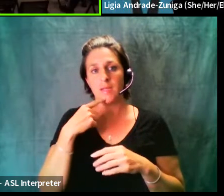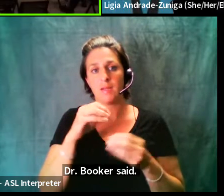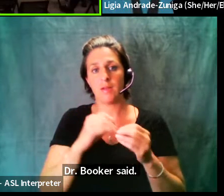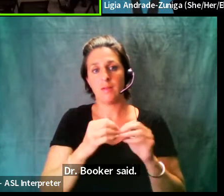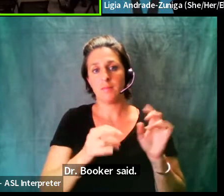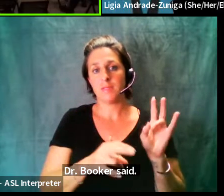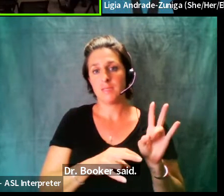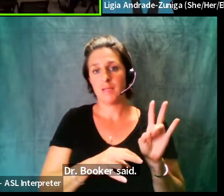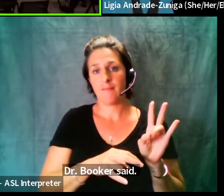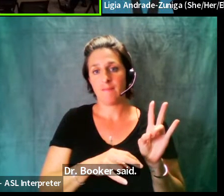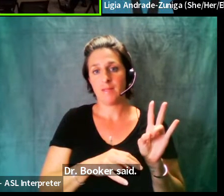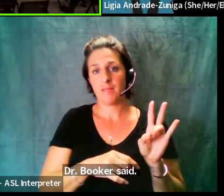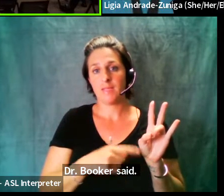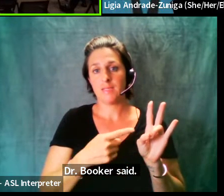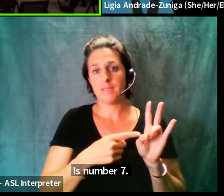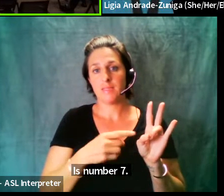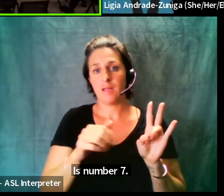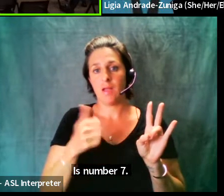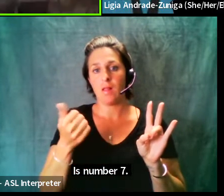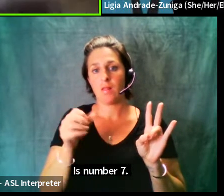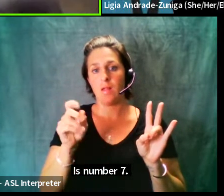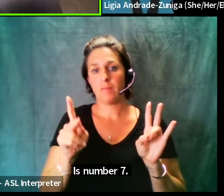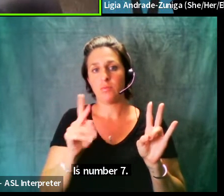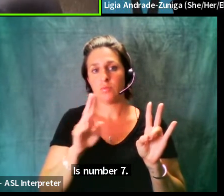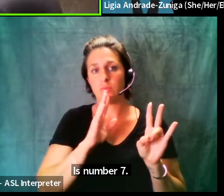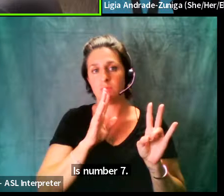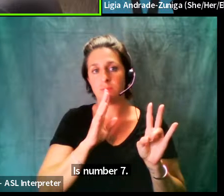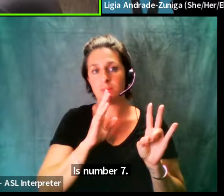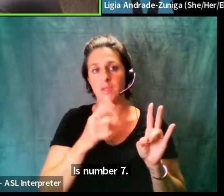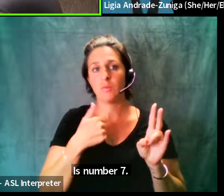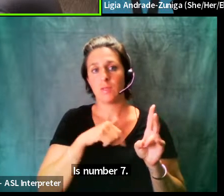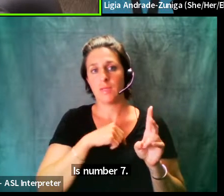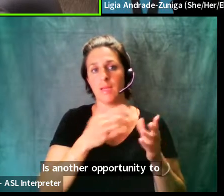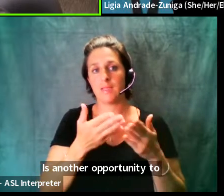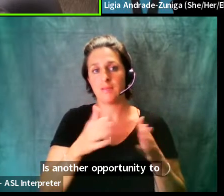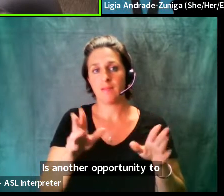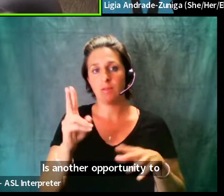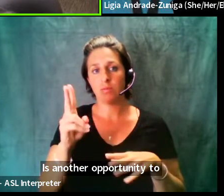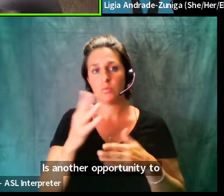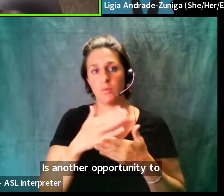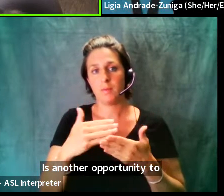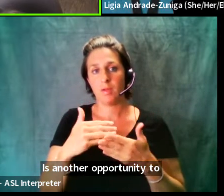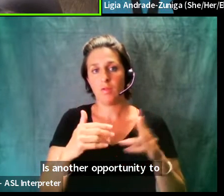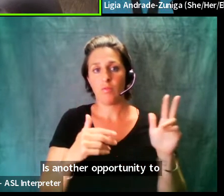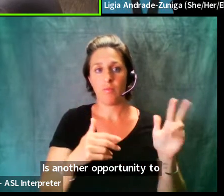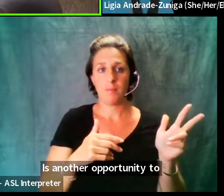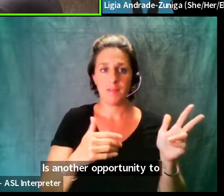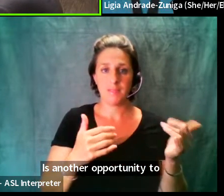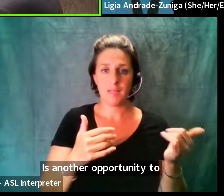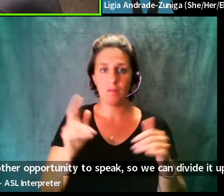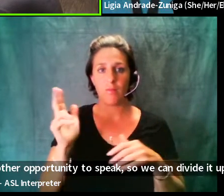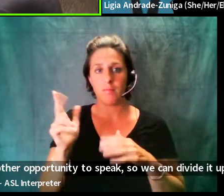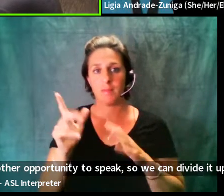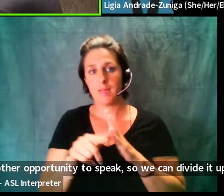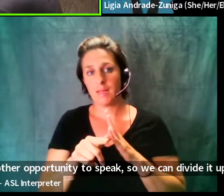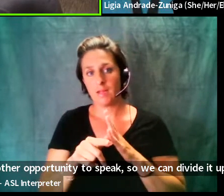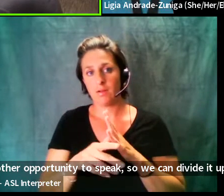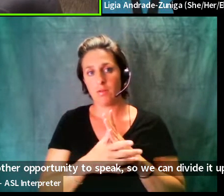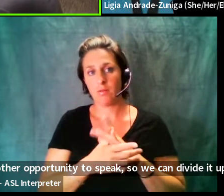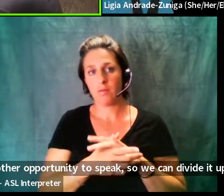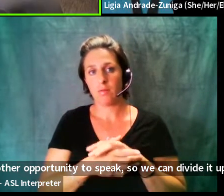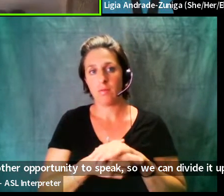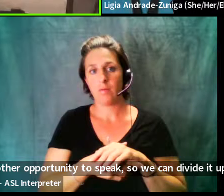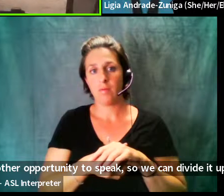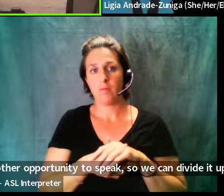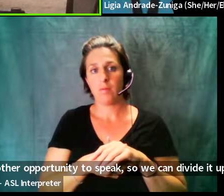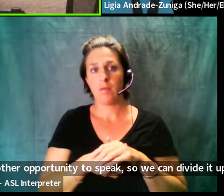7 is another opportunity to speak. So we can divide it up into 2 parts, like 3 minutes now and 3 minutes later. Well, I would like